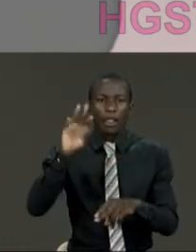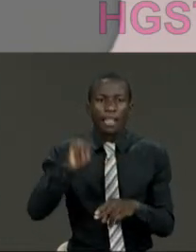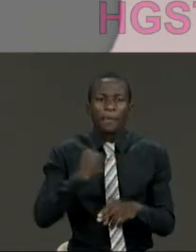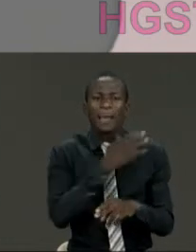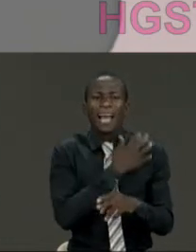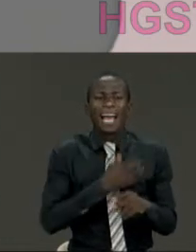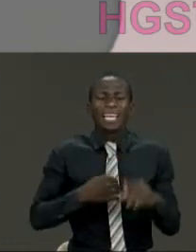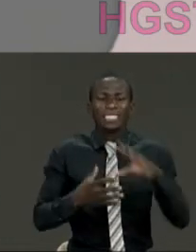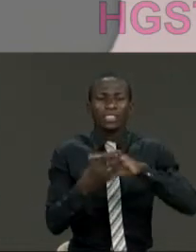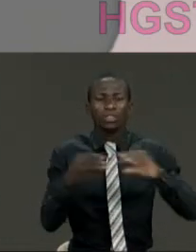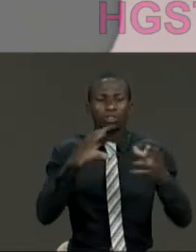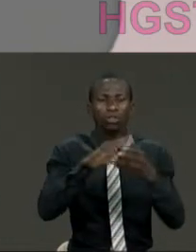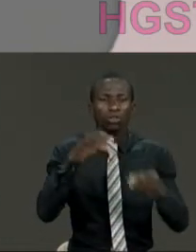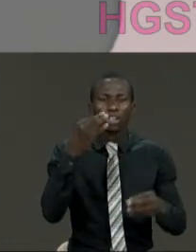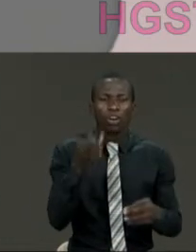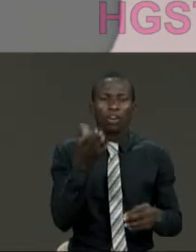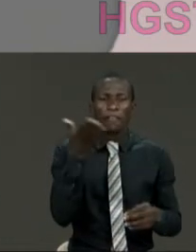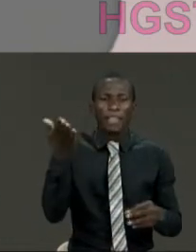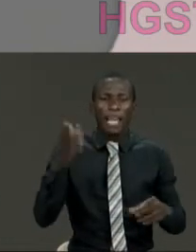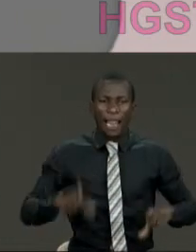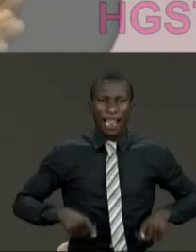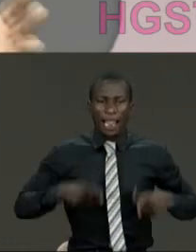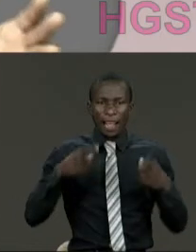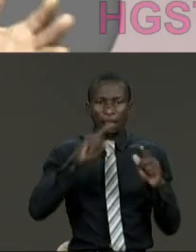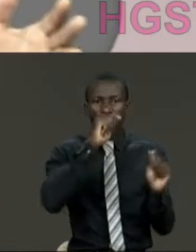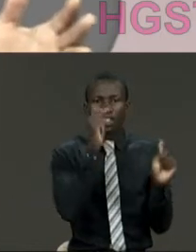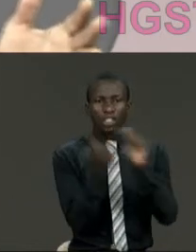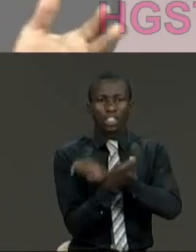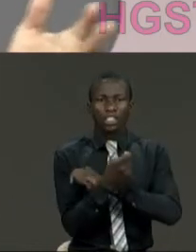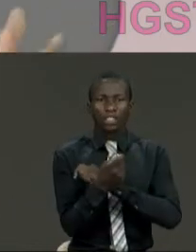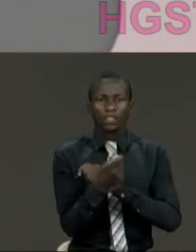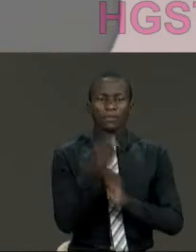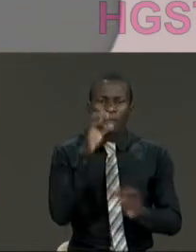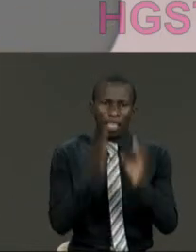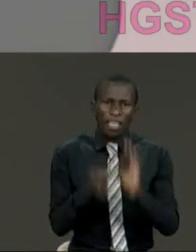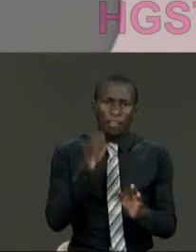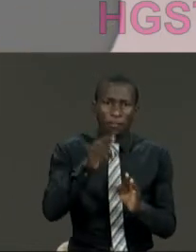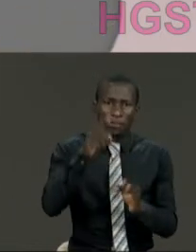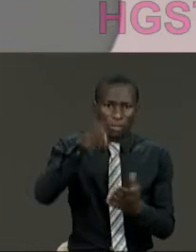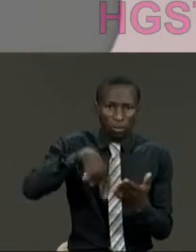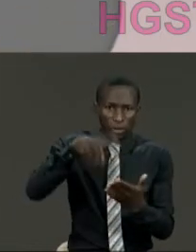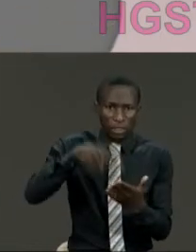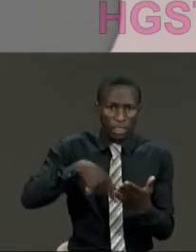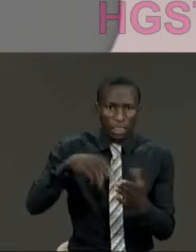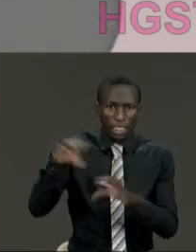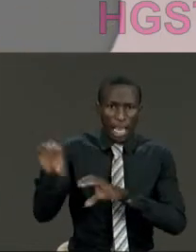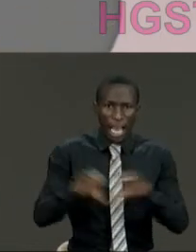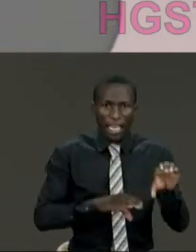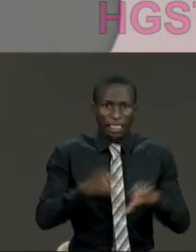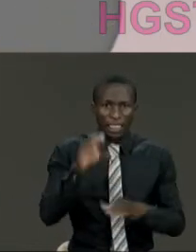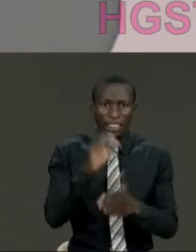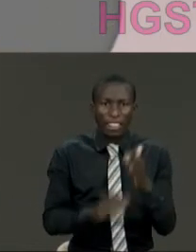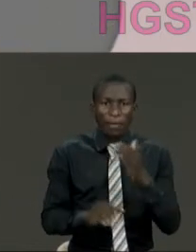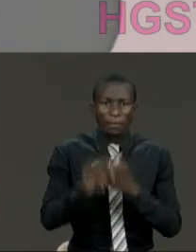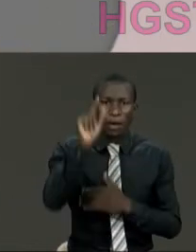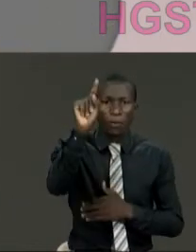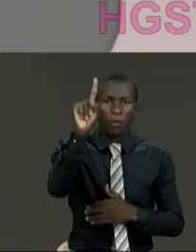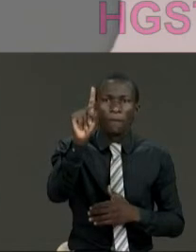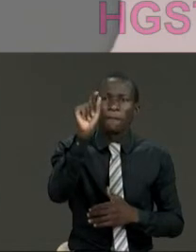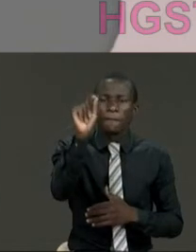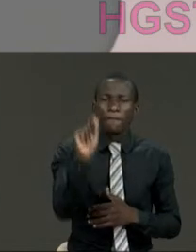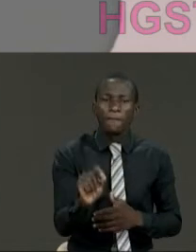the story of their life changed. When you come to, if you read Acts of Apostles chapter 1, verse 8, Jesus